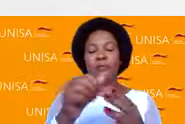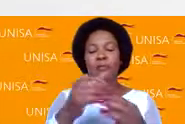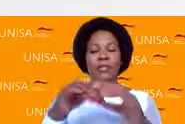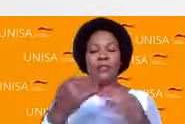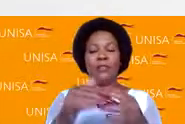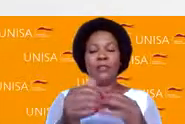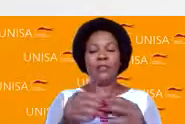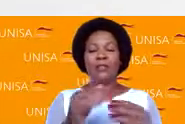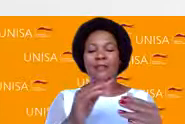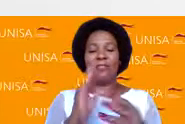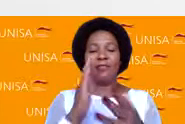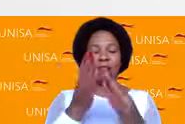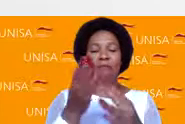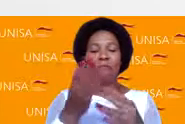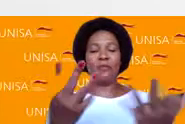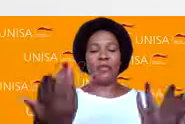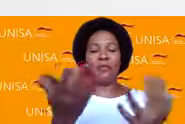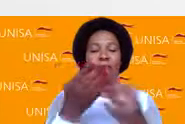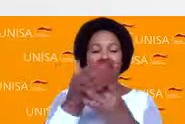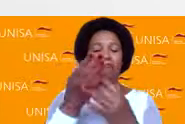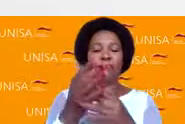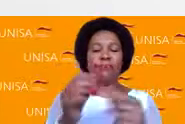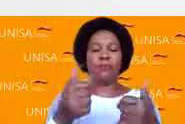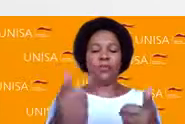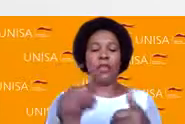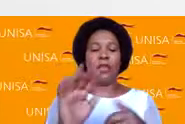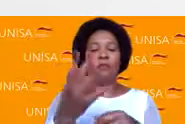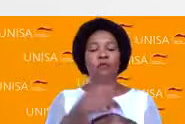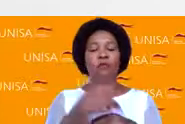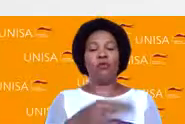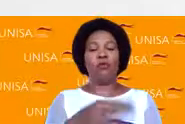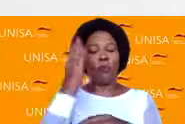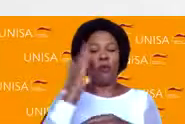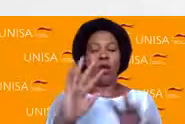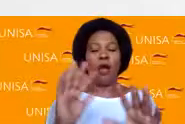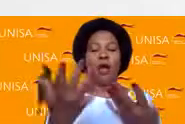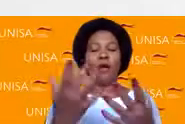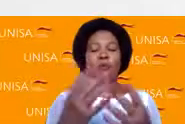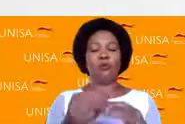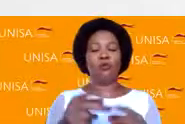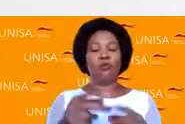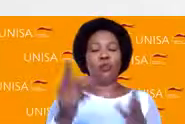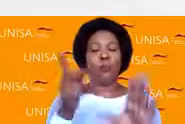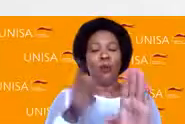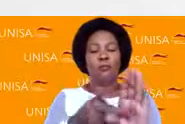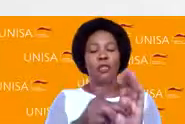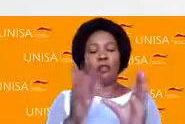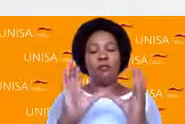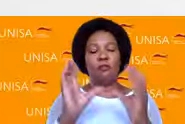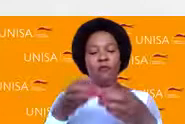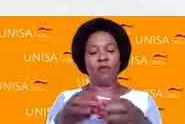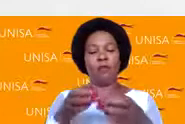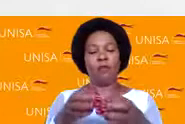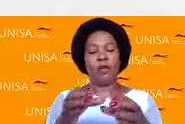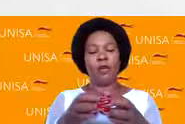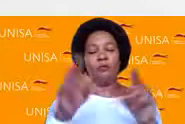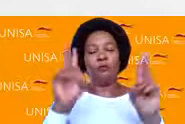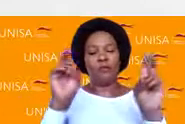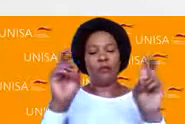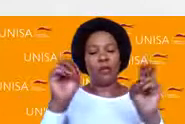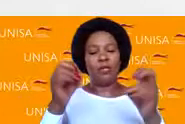finally, all the students will be very familiar with this, is how to participate in forums and forum topics